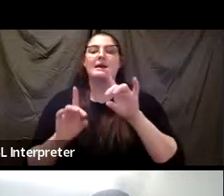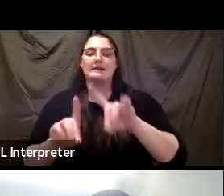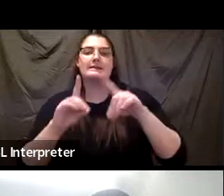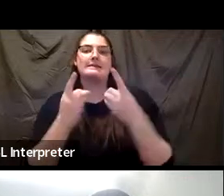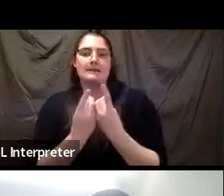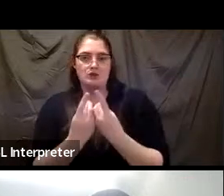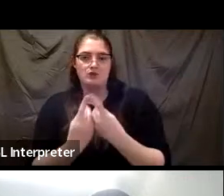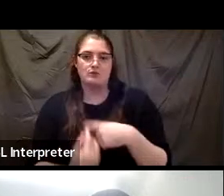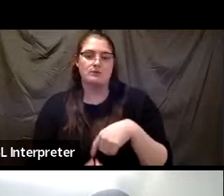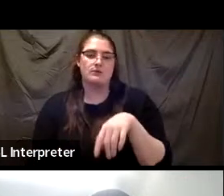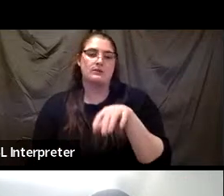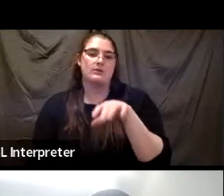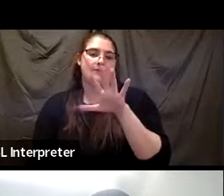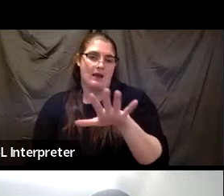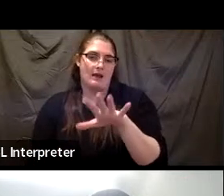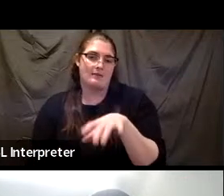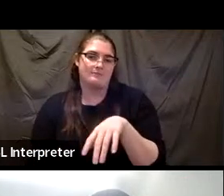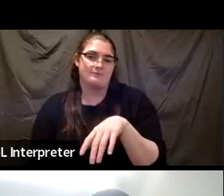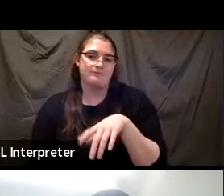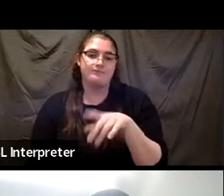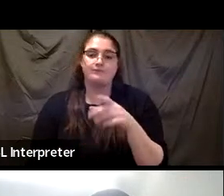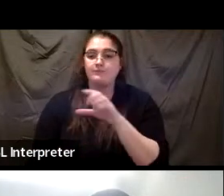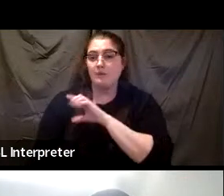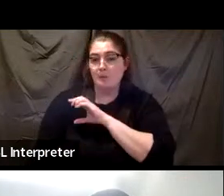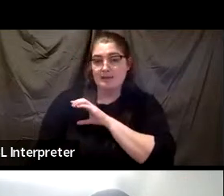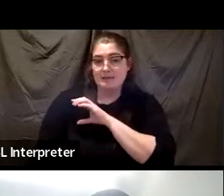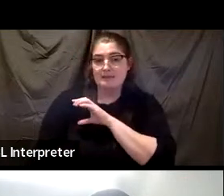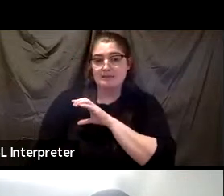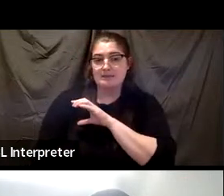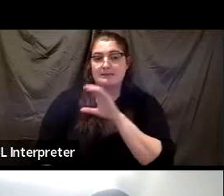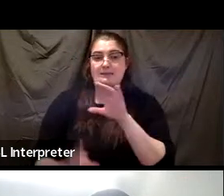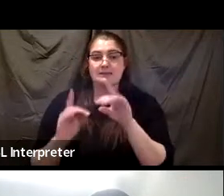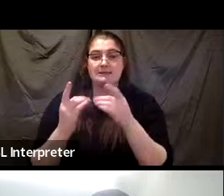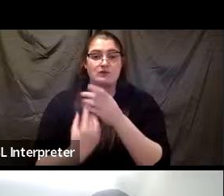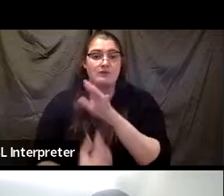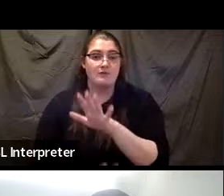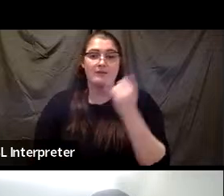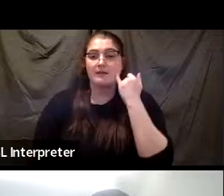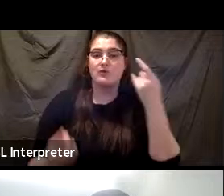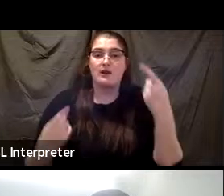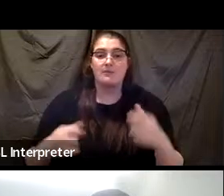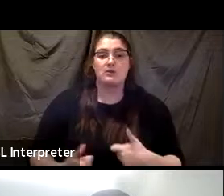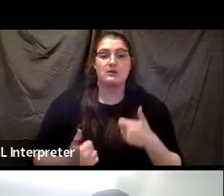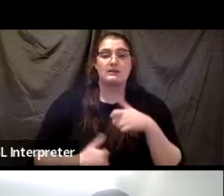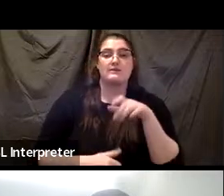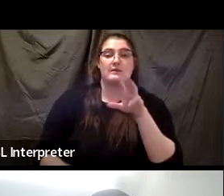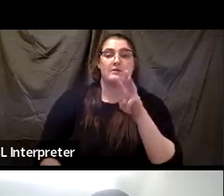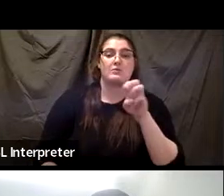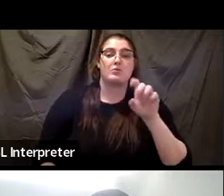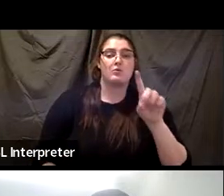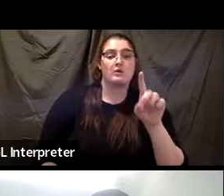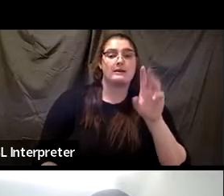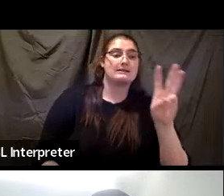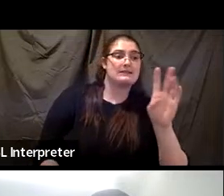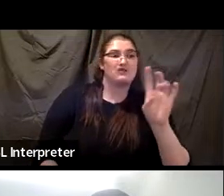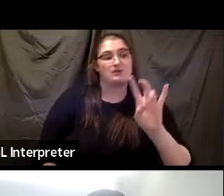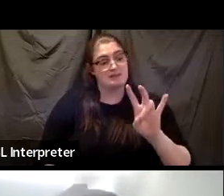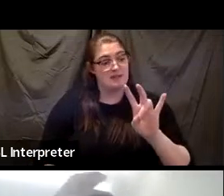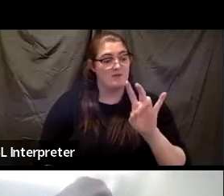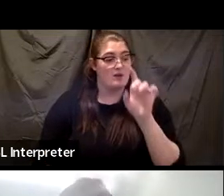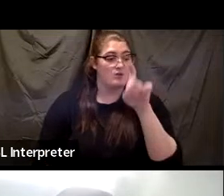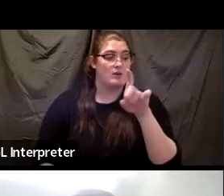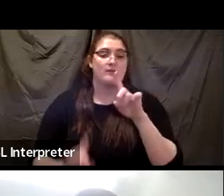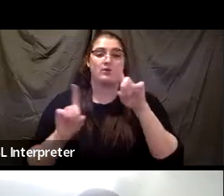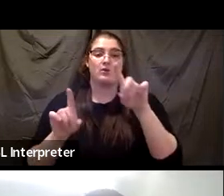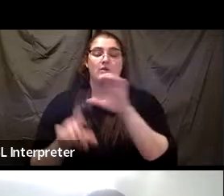ward. So if you happen to, live in Ward 6 or 7, then you're going to have to go to the